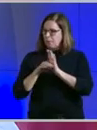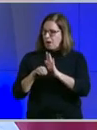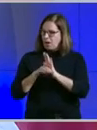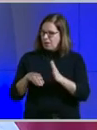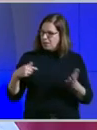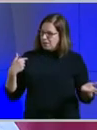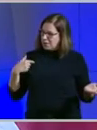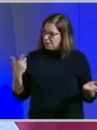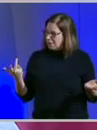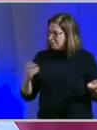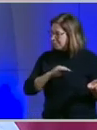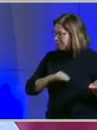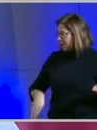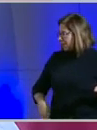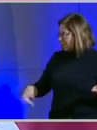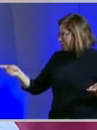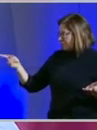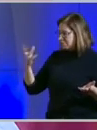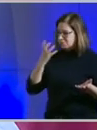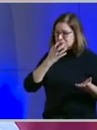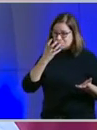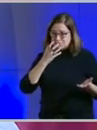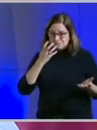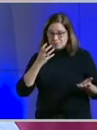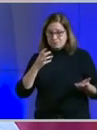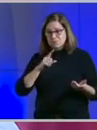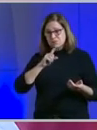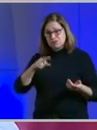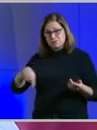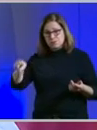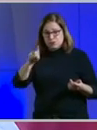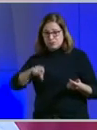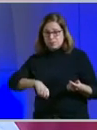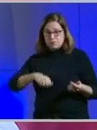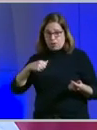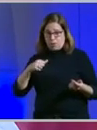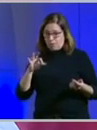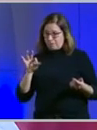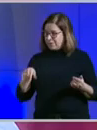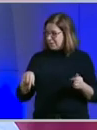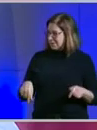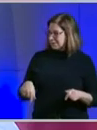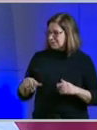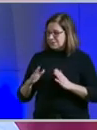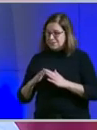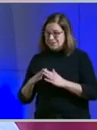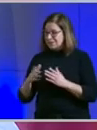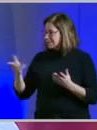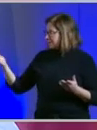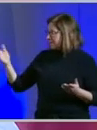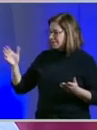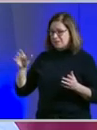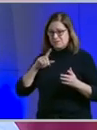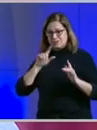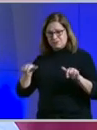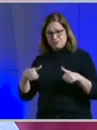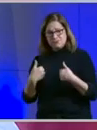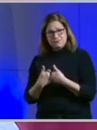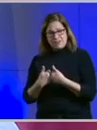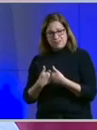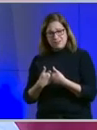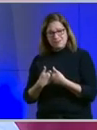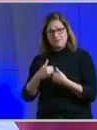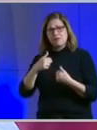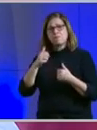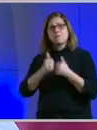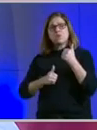all the people that participate that, and we should all be very proud of that. But it's not without challenges, because we never have enough money because there are so many needs. There's so